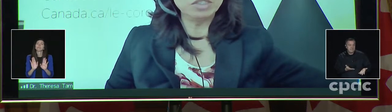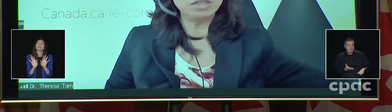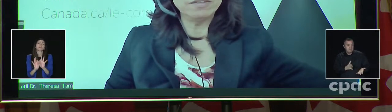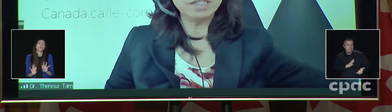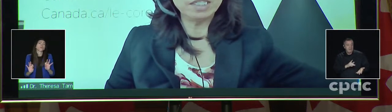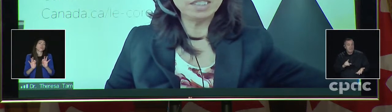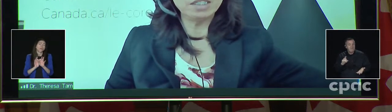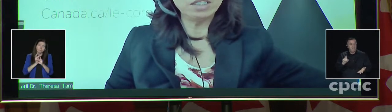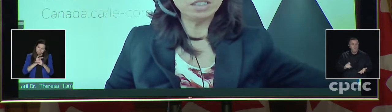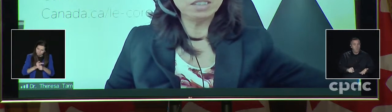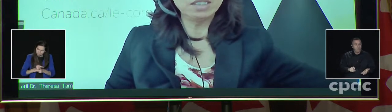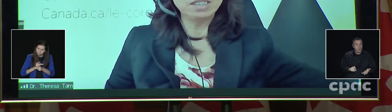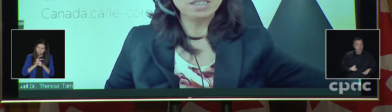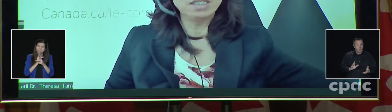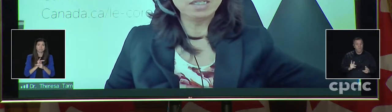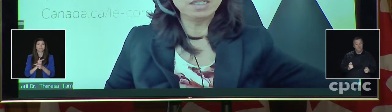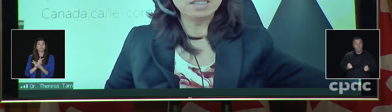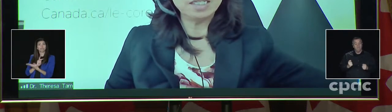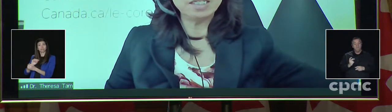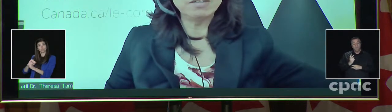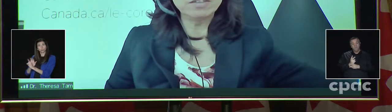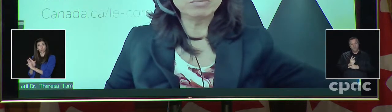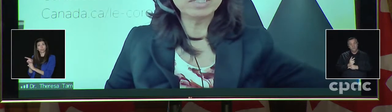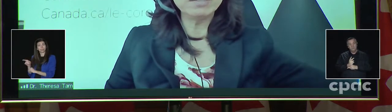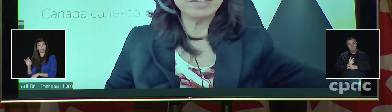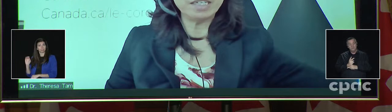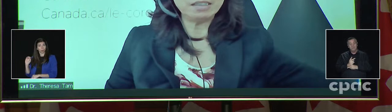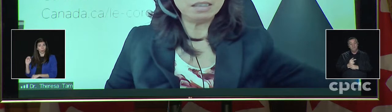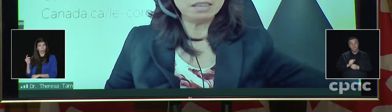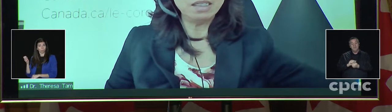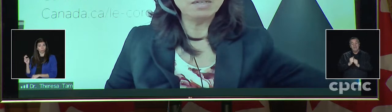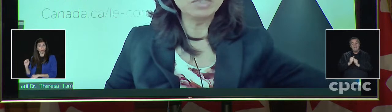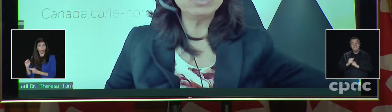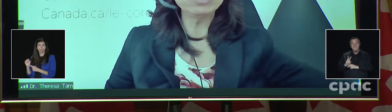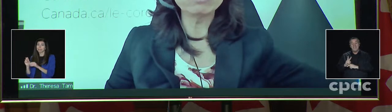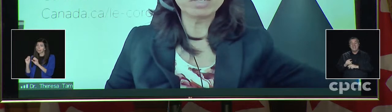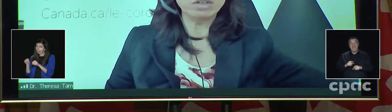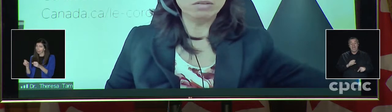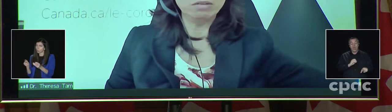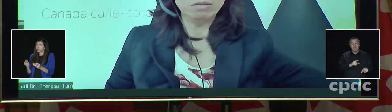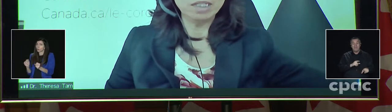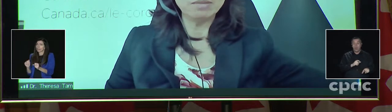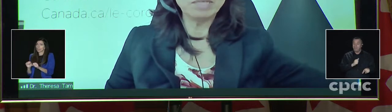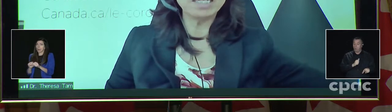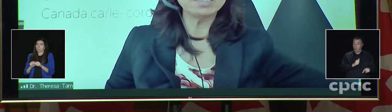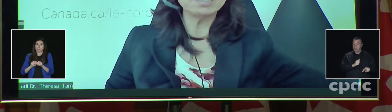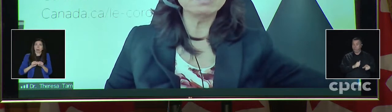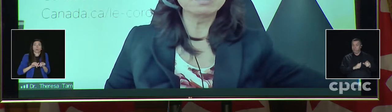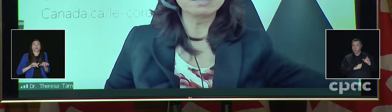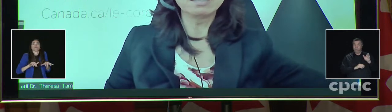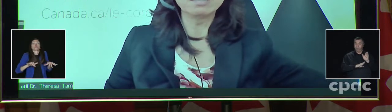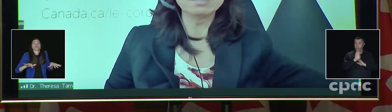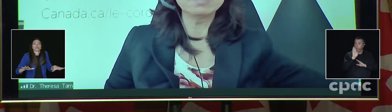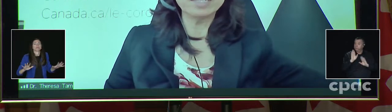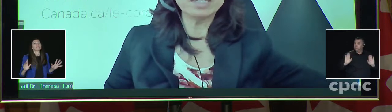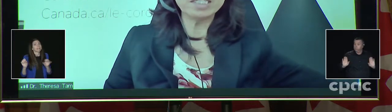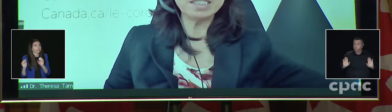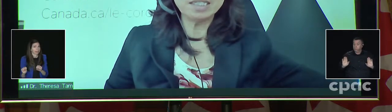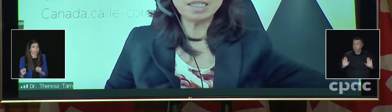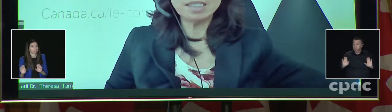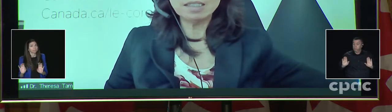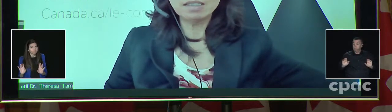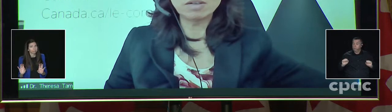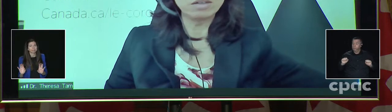the Omicron variant could take over pretty fast, and we don't know what the impact is on the